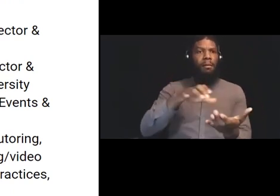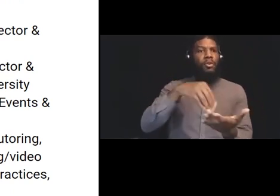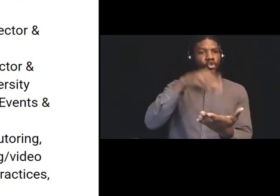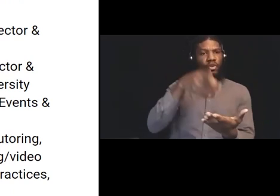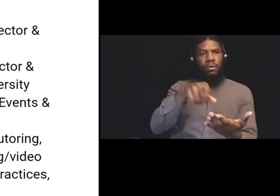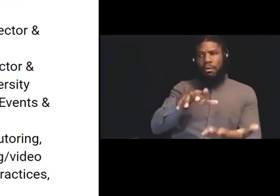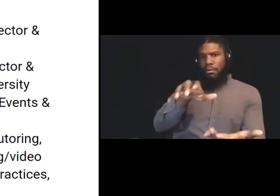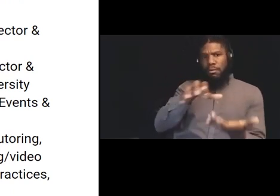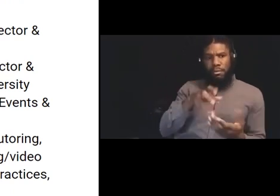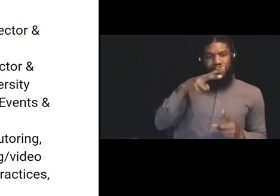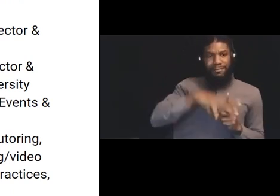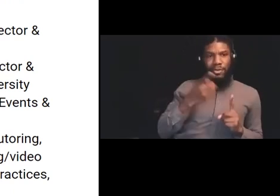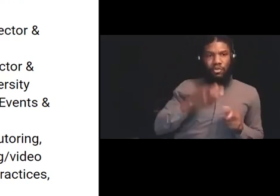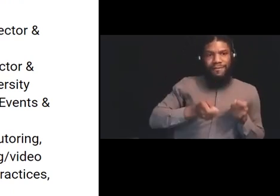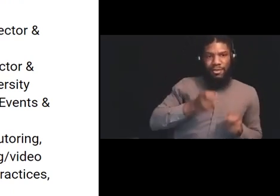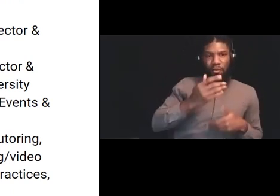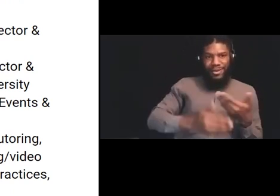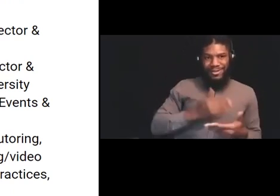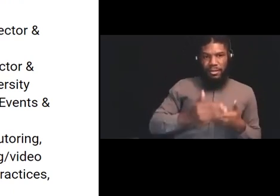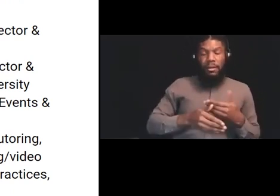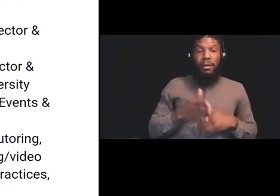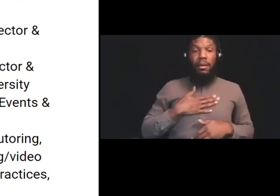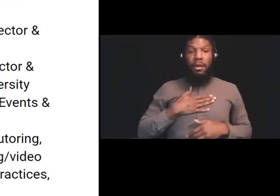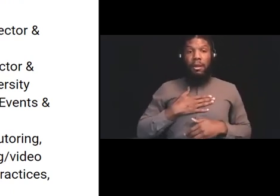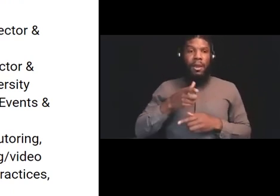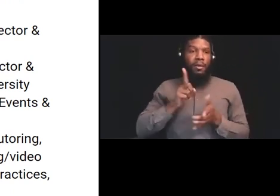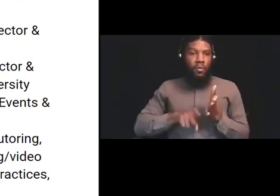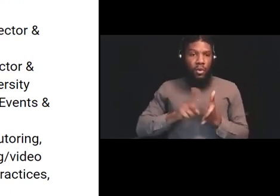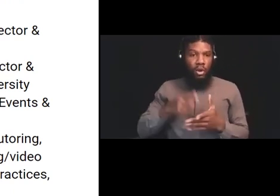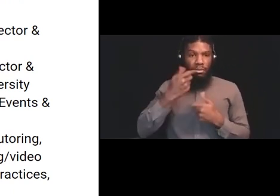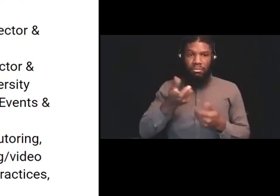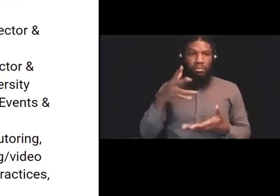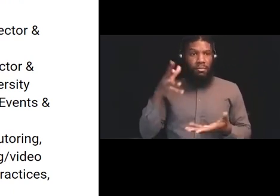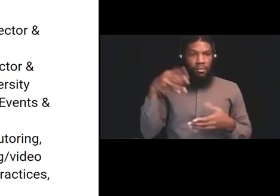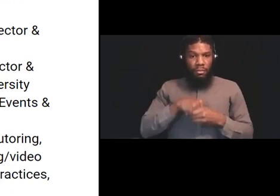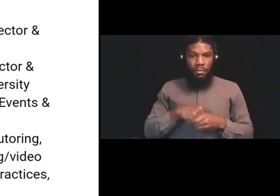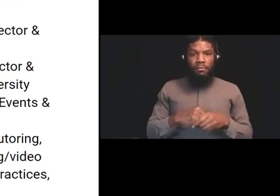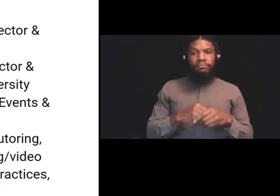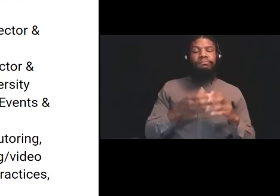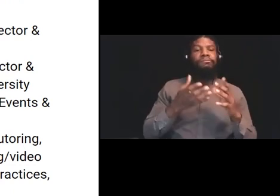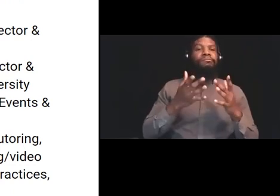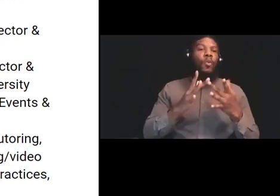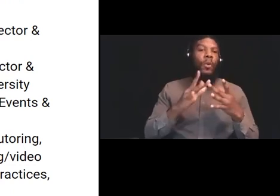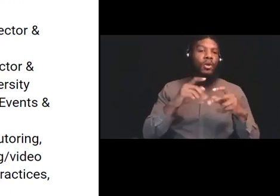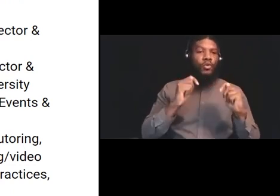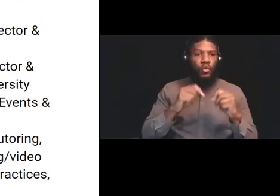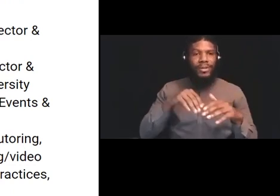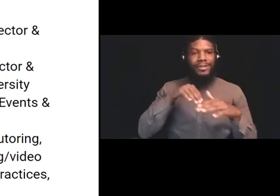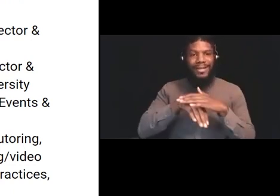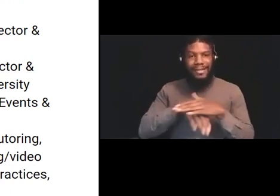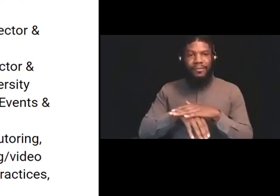process. My research interests include online tutoring practices, accessibility, student